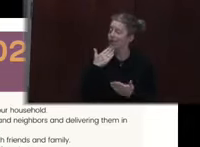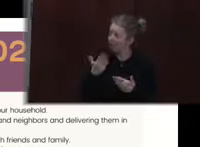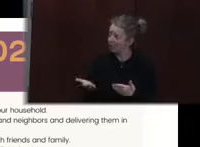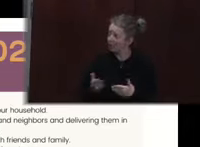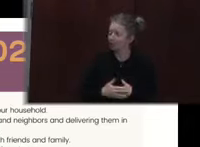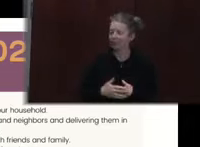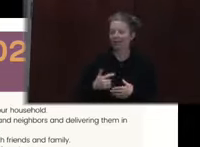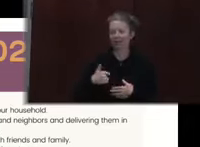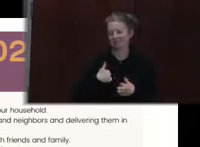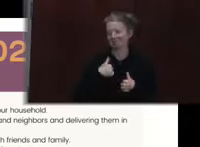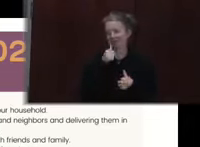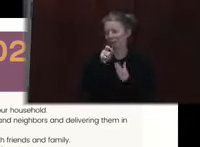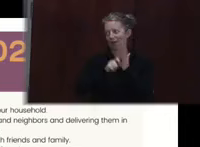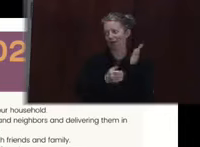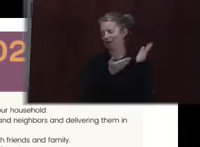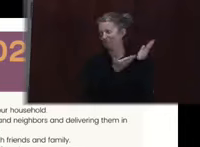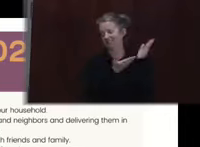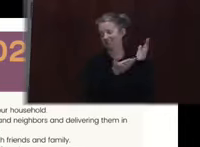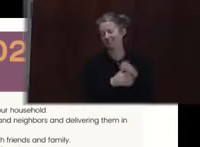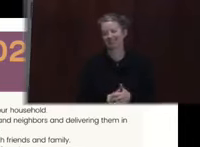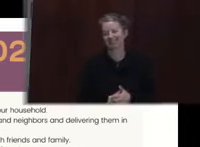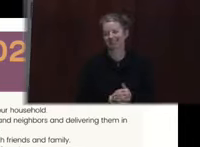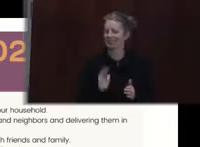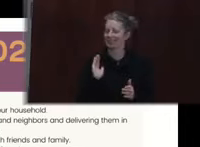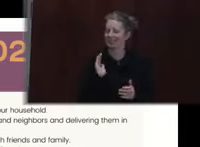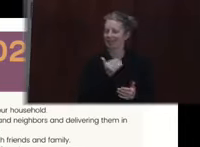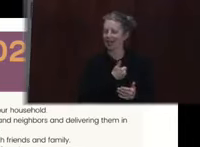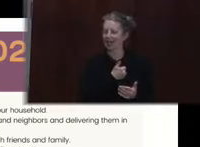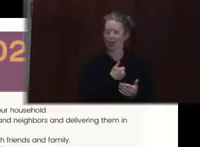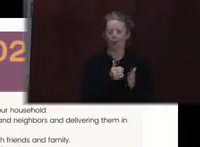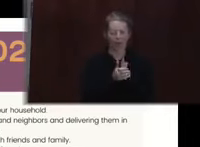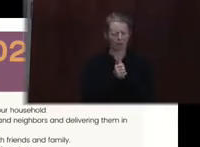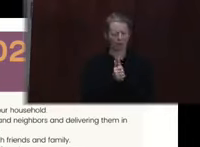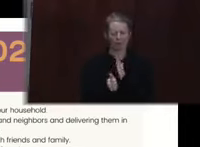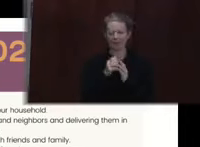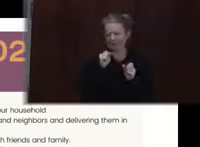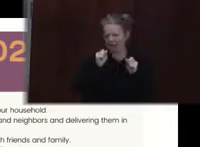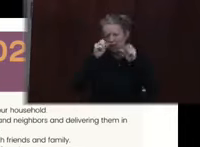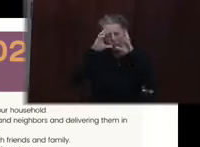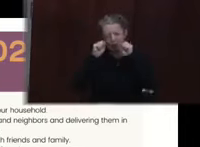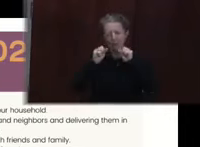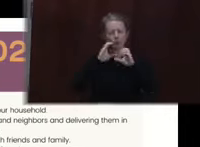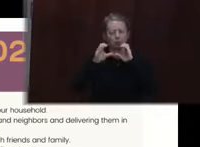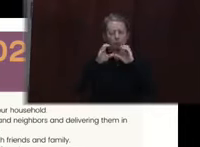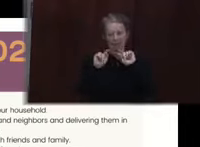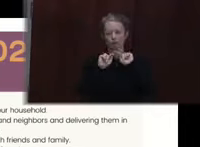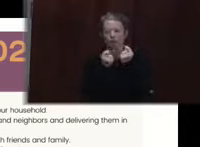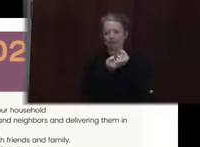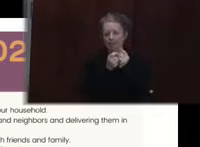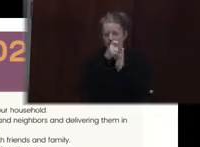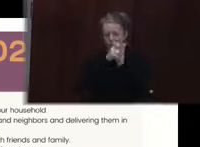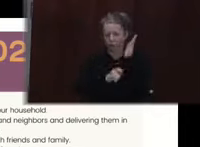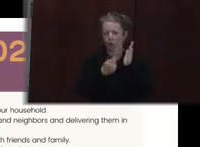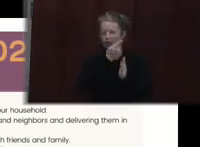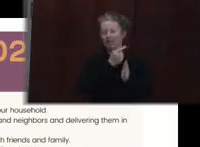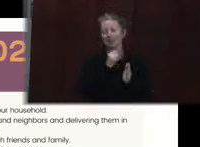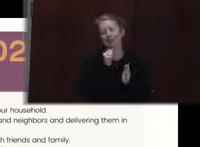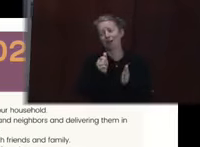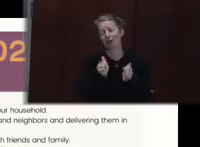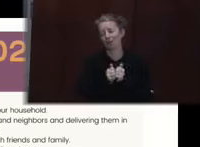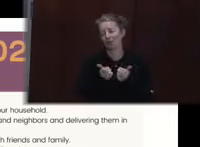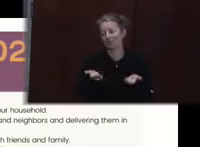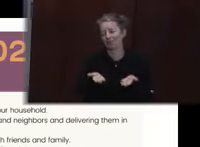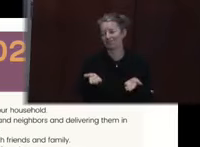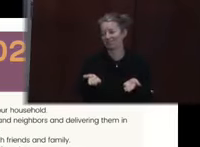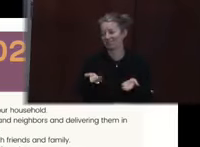cannot take credit for it. That is our very competent and incredible communications team who are not in this room to take